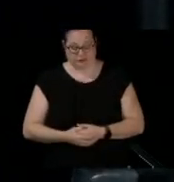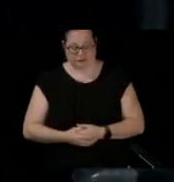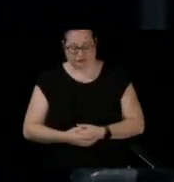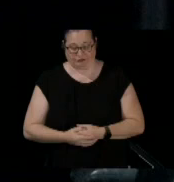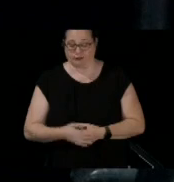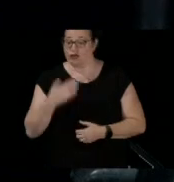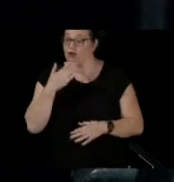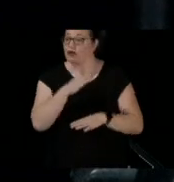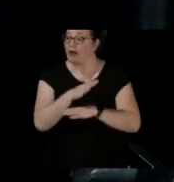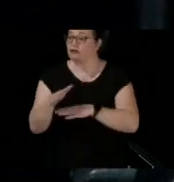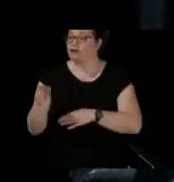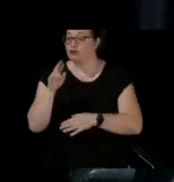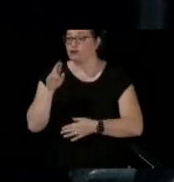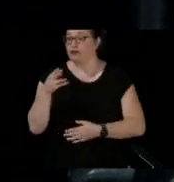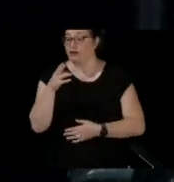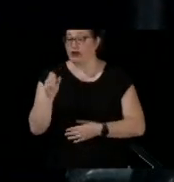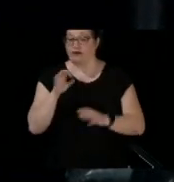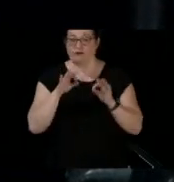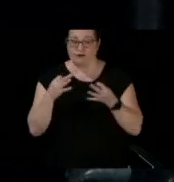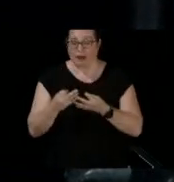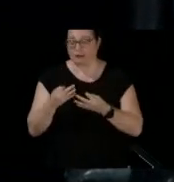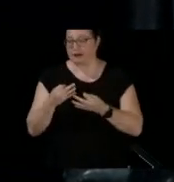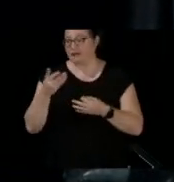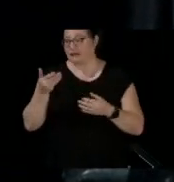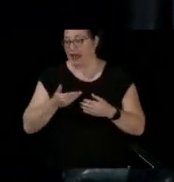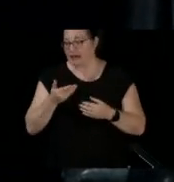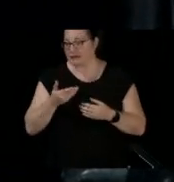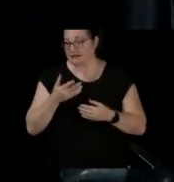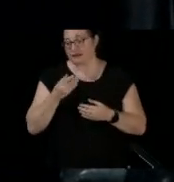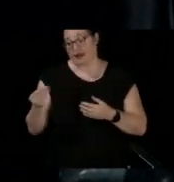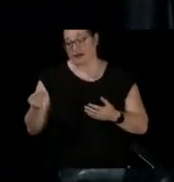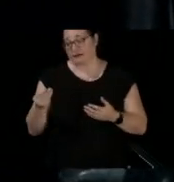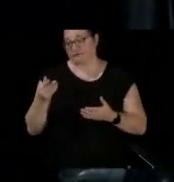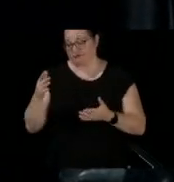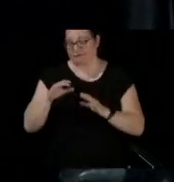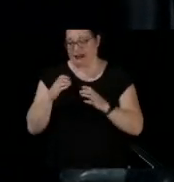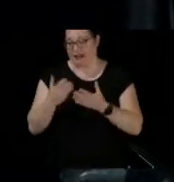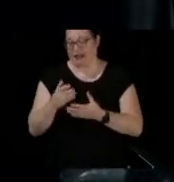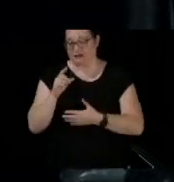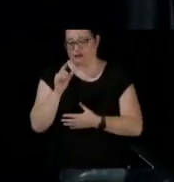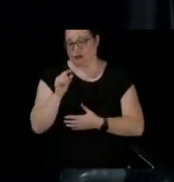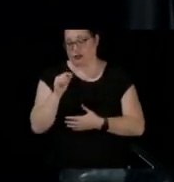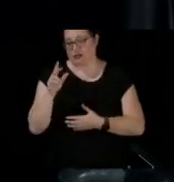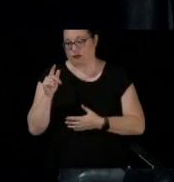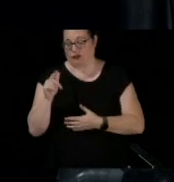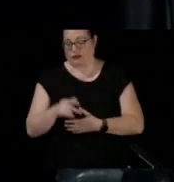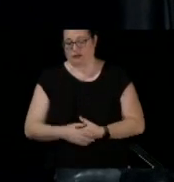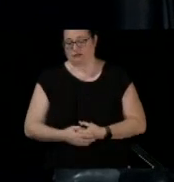Good afternoon, River Hill families, distinguished guests, and most importantly, the class of 2023.